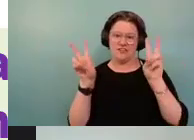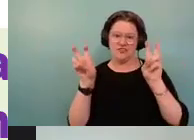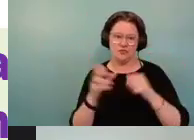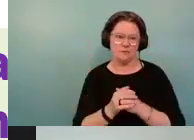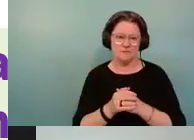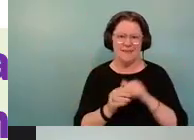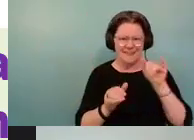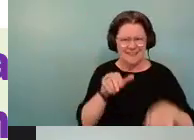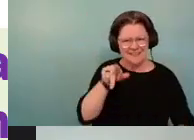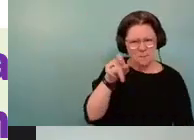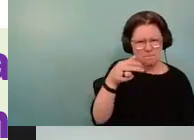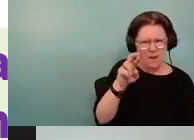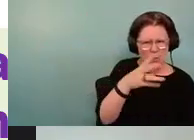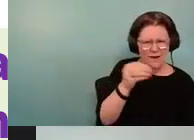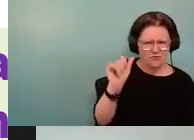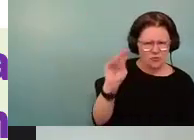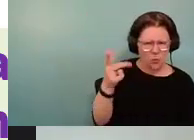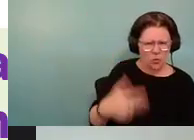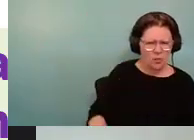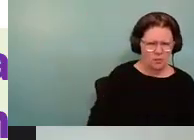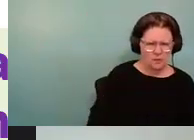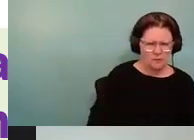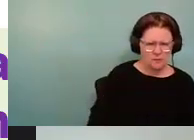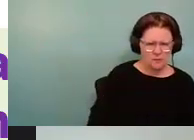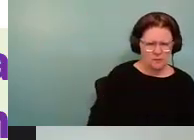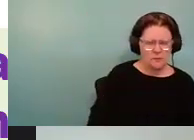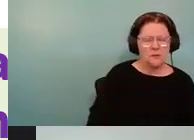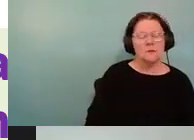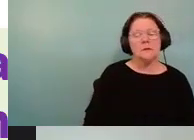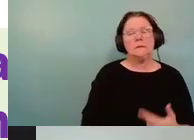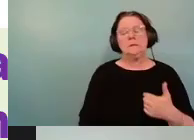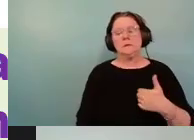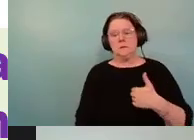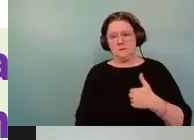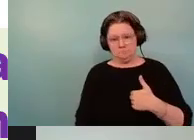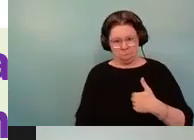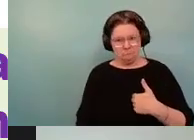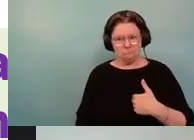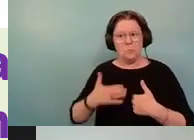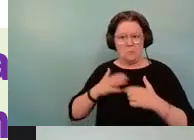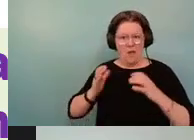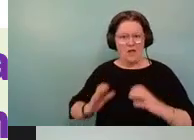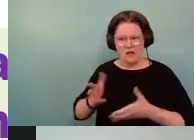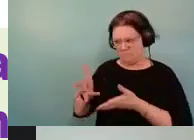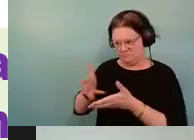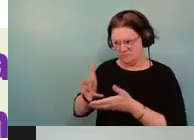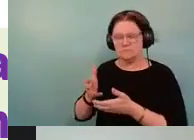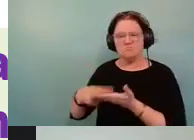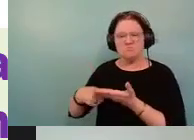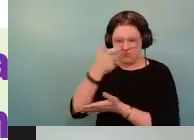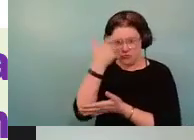those descriptive words that we're using there. So, one of the ways that I talk to the clientele that I work with about